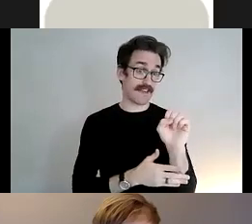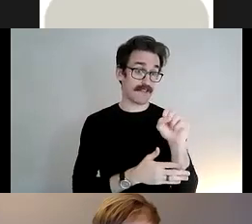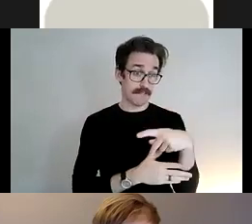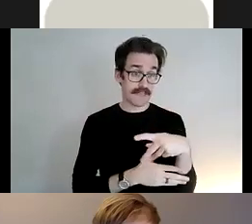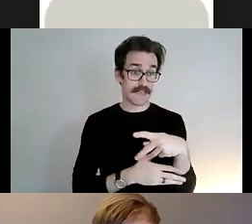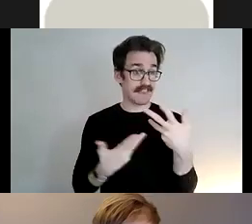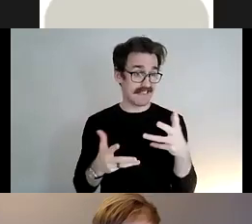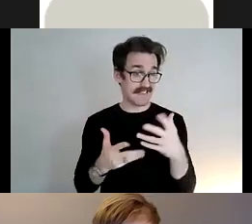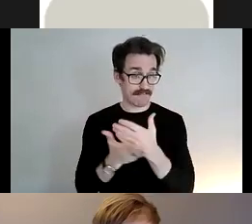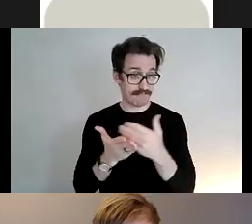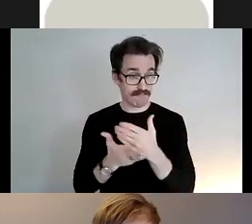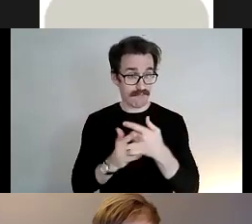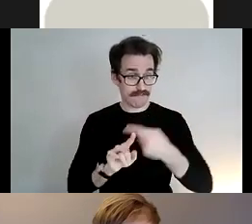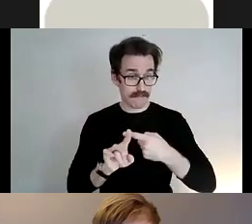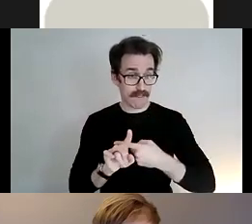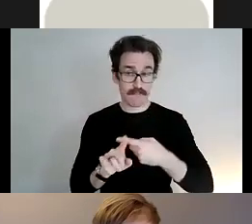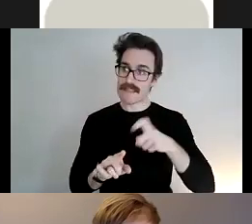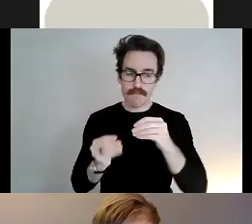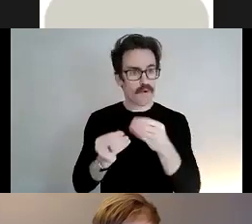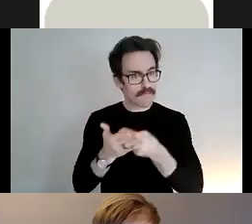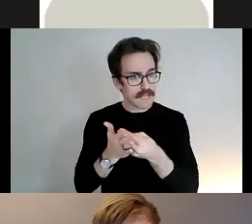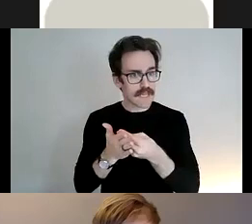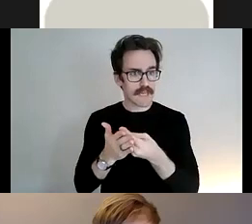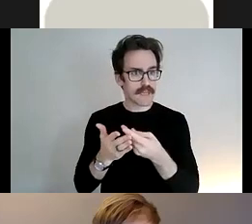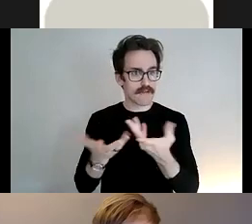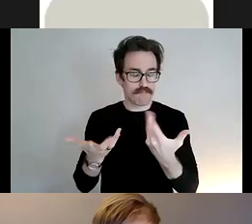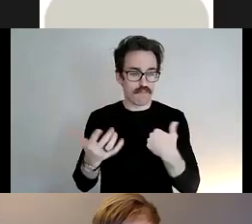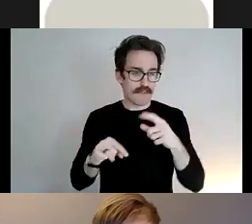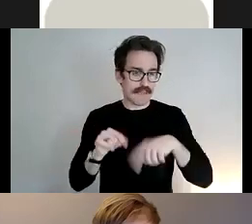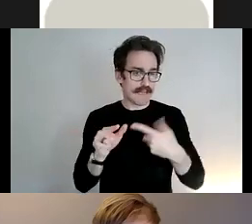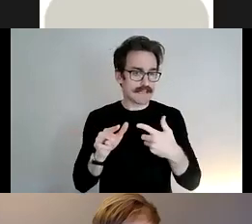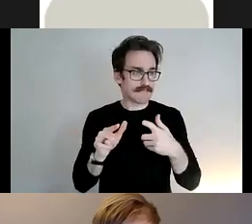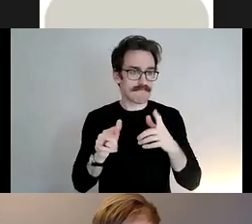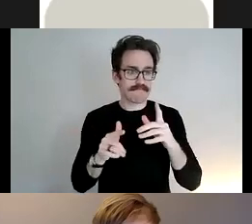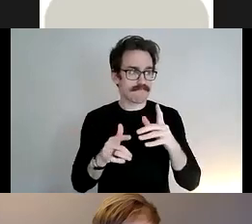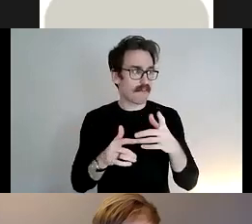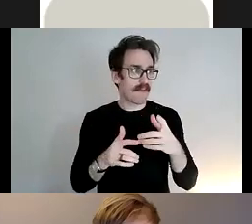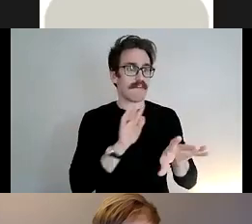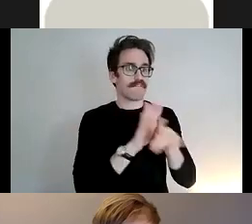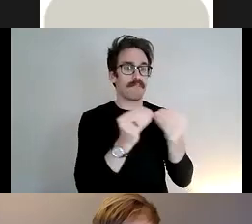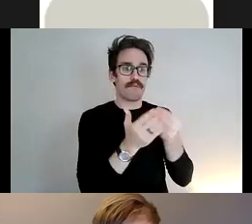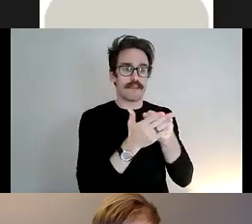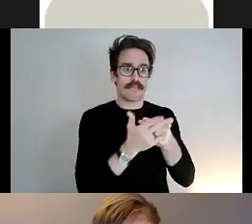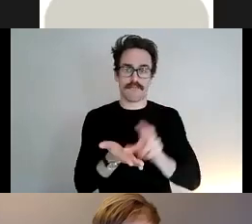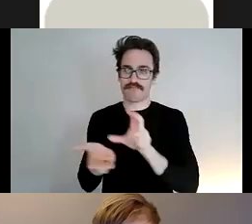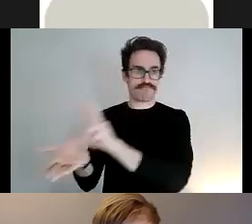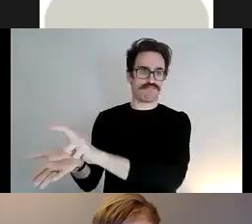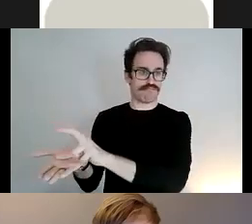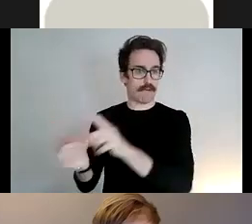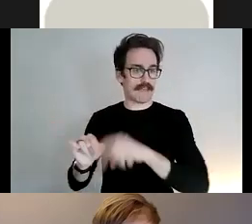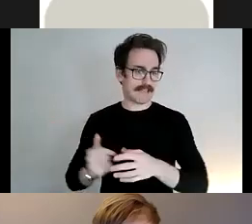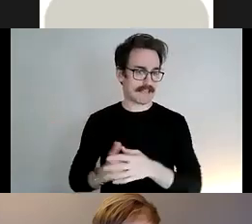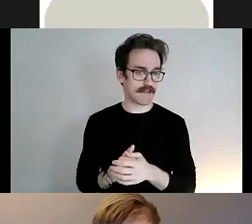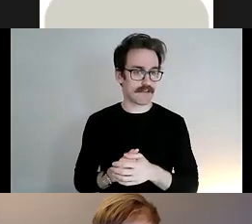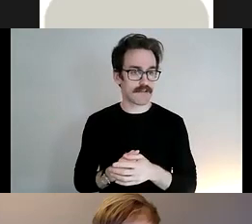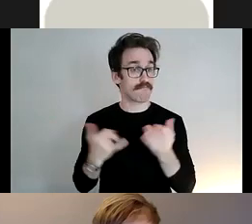that they need to do for their health. We can't create more resources. And this is where getting more supports in